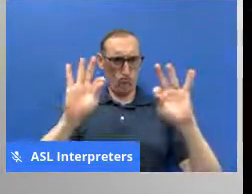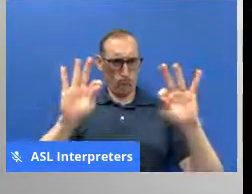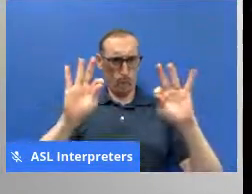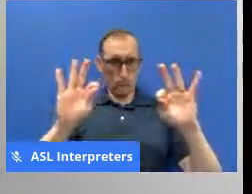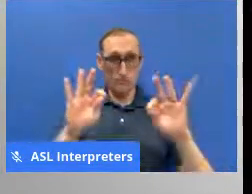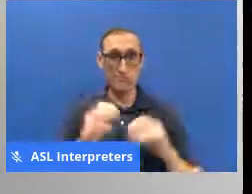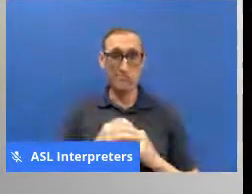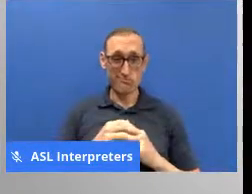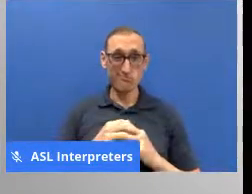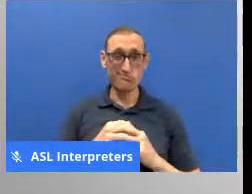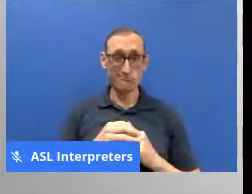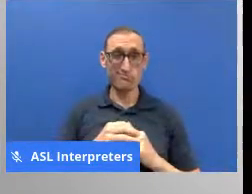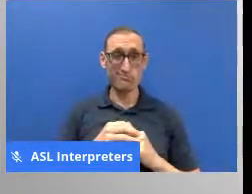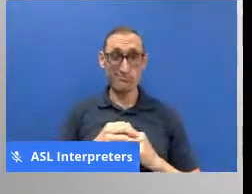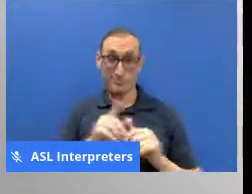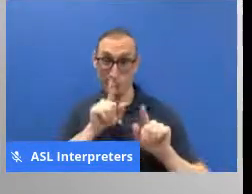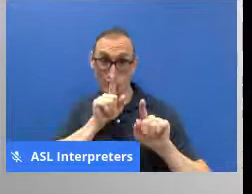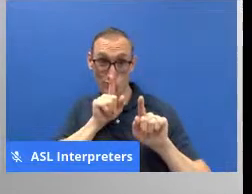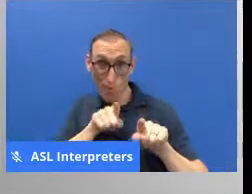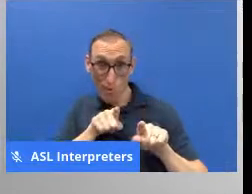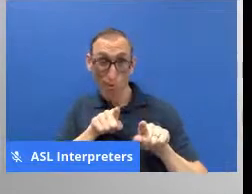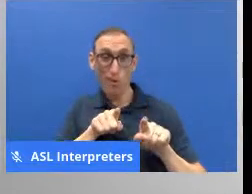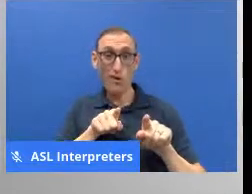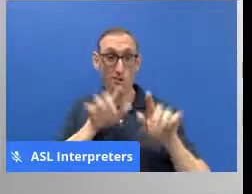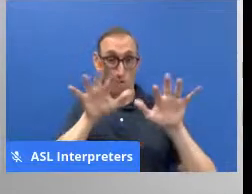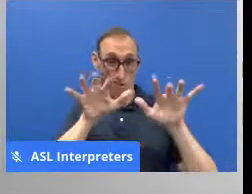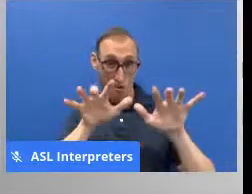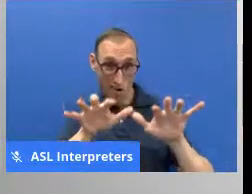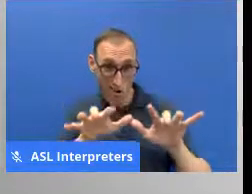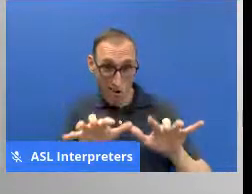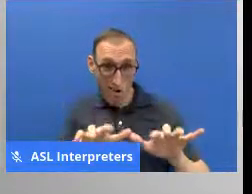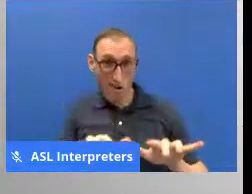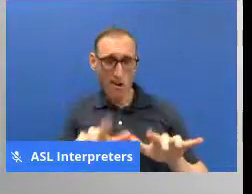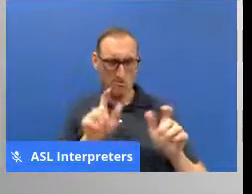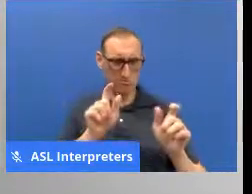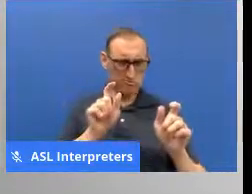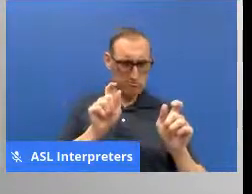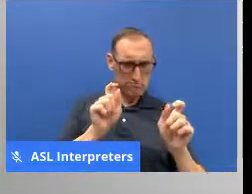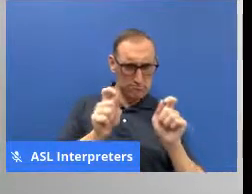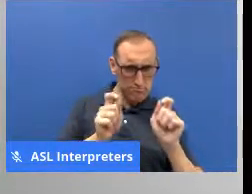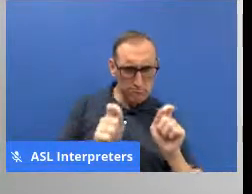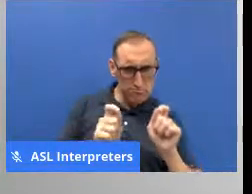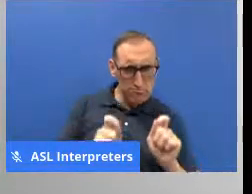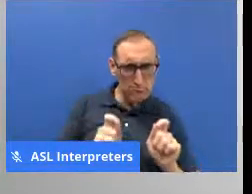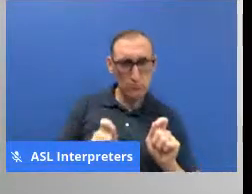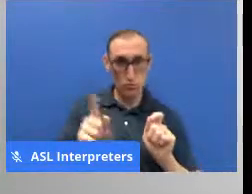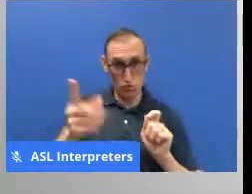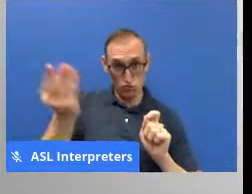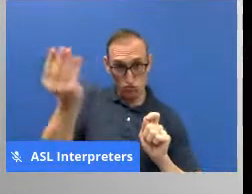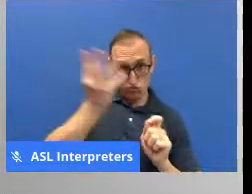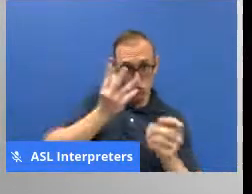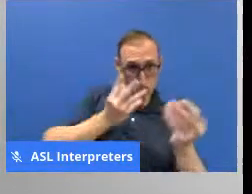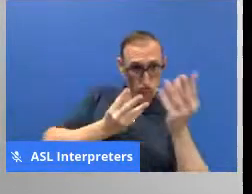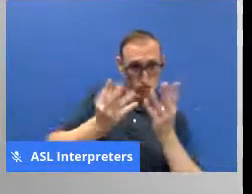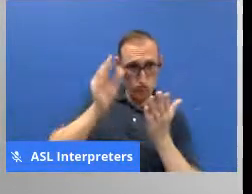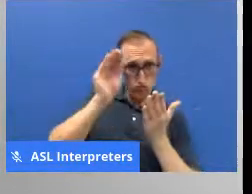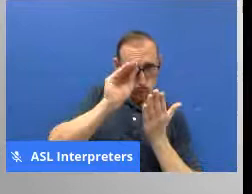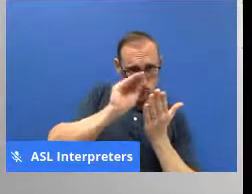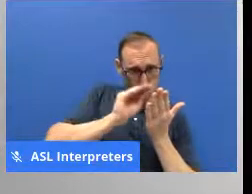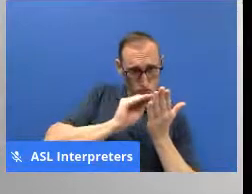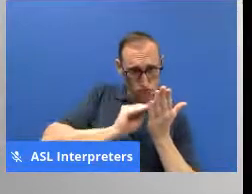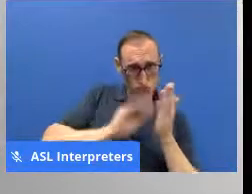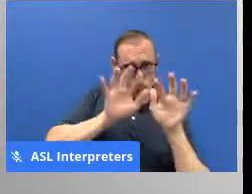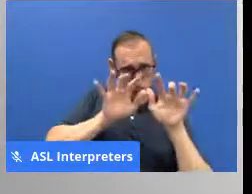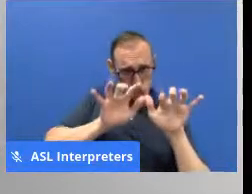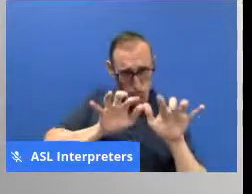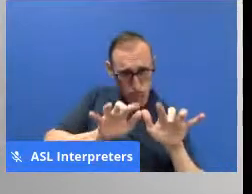report, drafting the report to, and then enumerating and listing all the things that you all have done, all the work that you've done, and